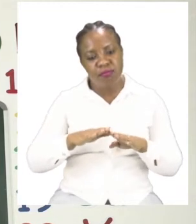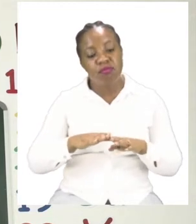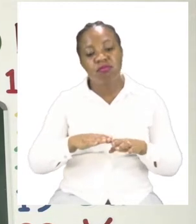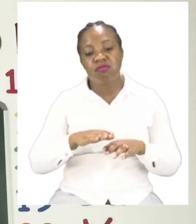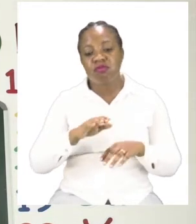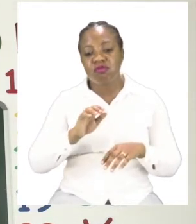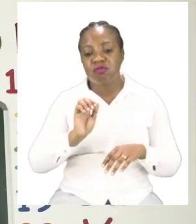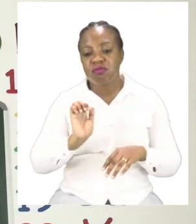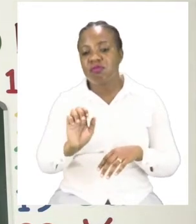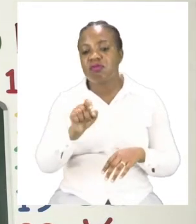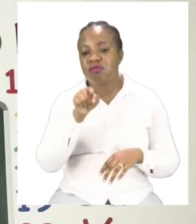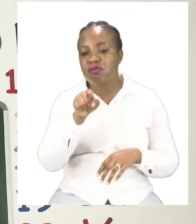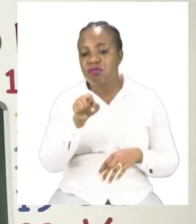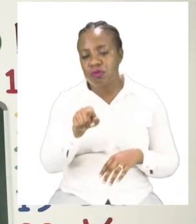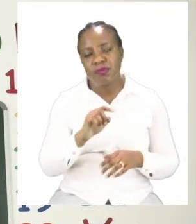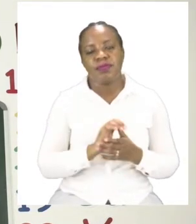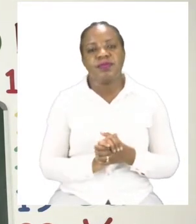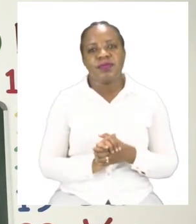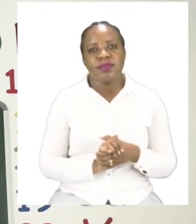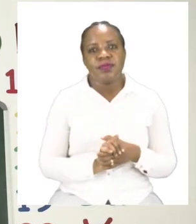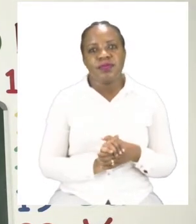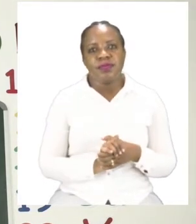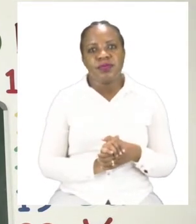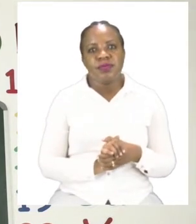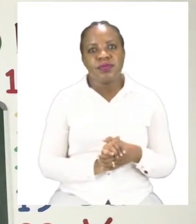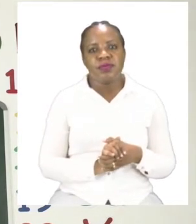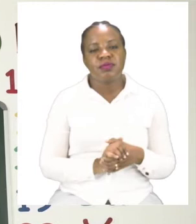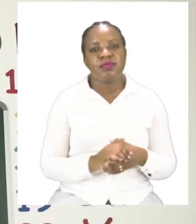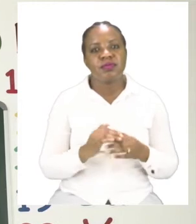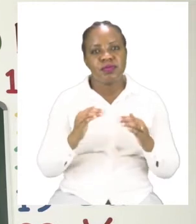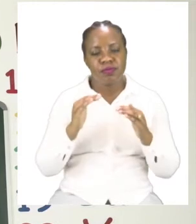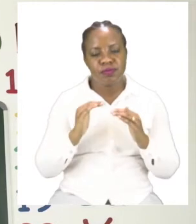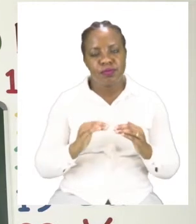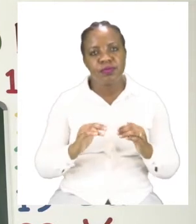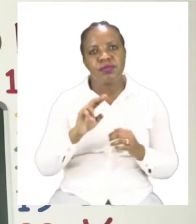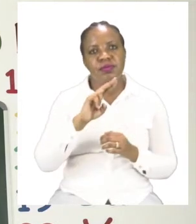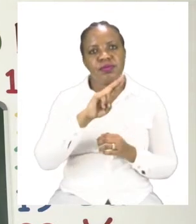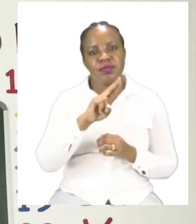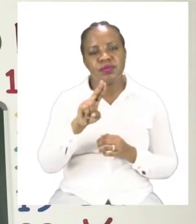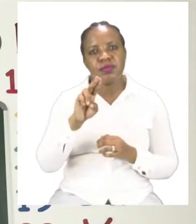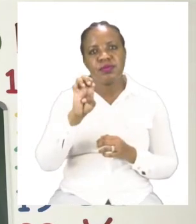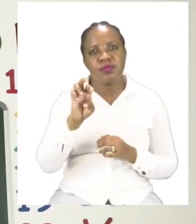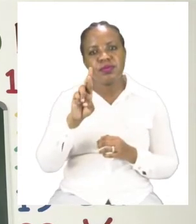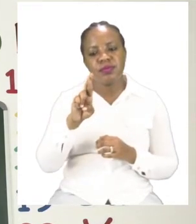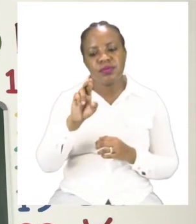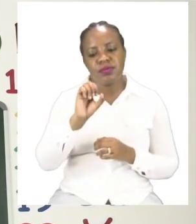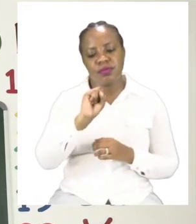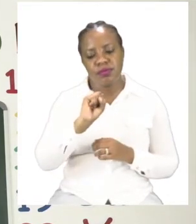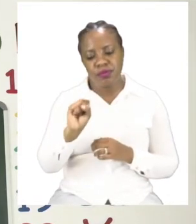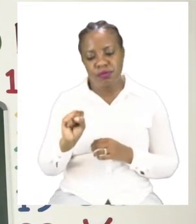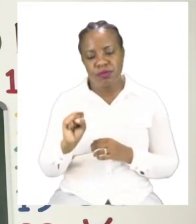is if there was a girl and we want to give her the drum, we say hers.